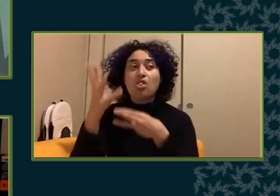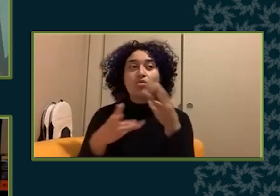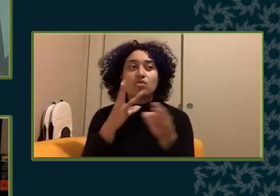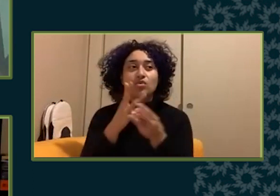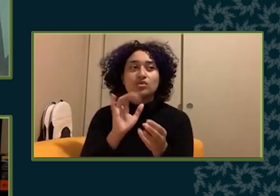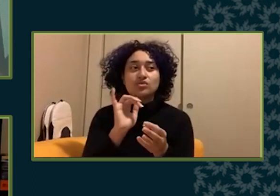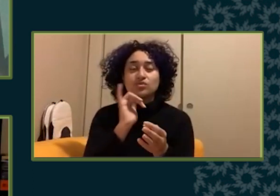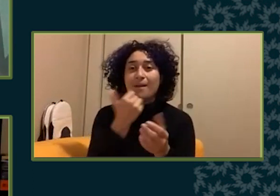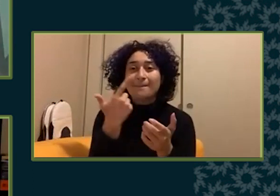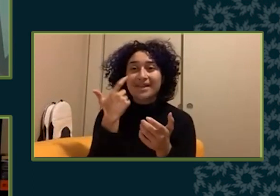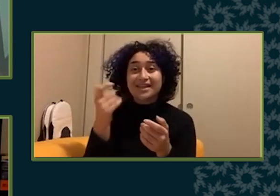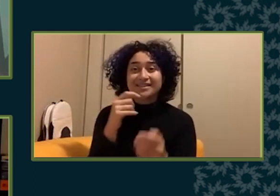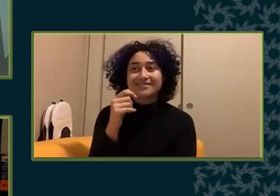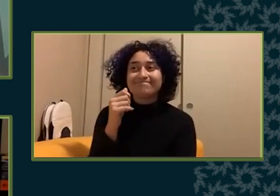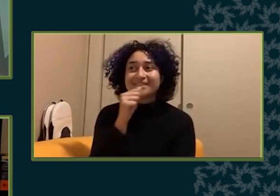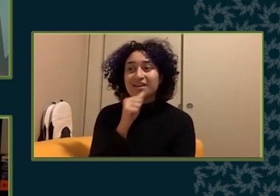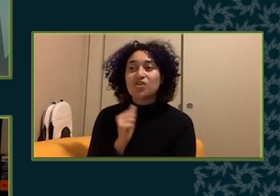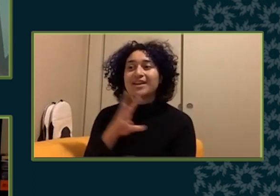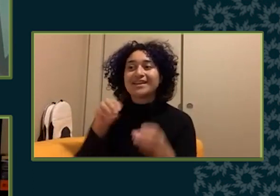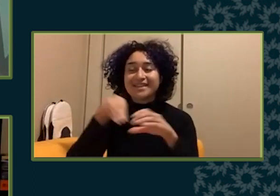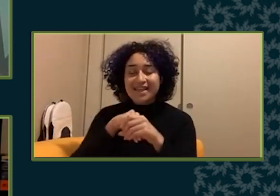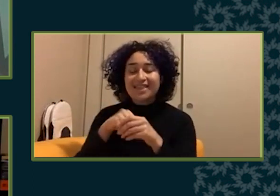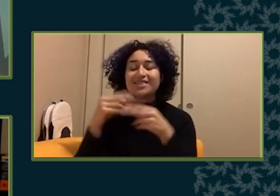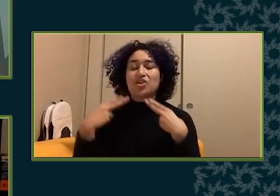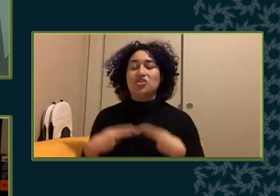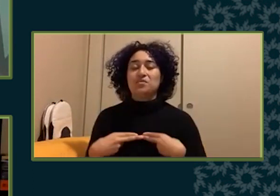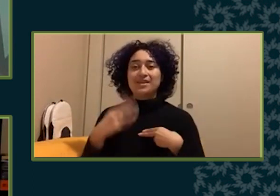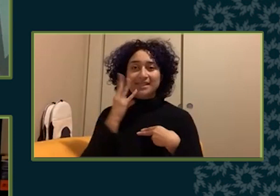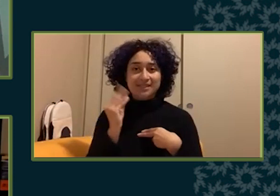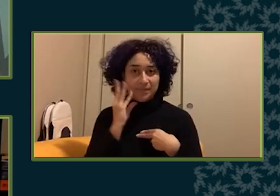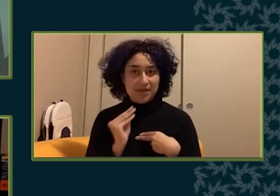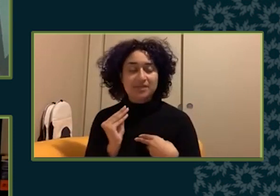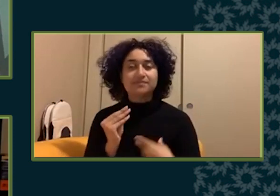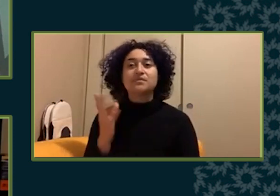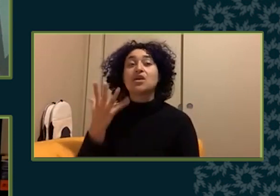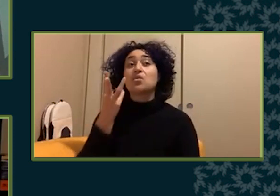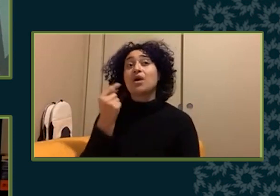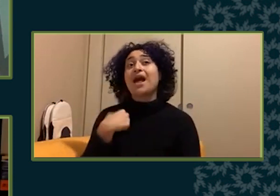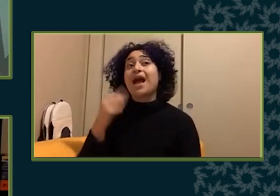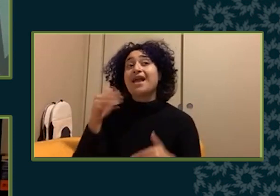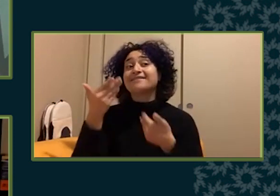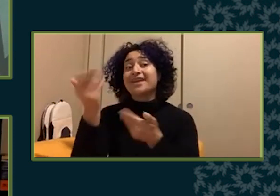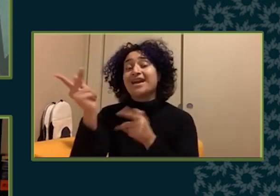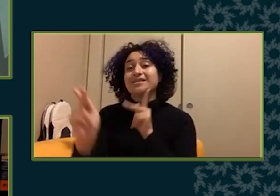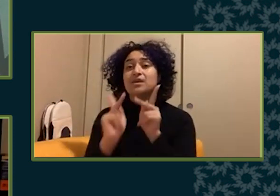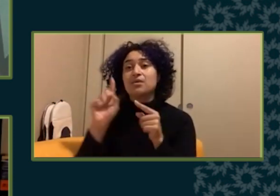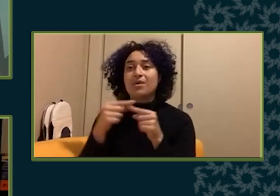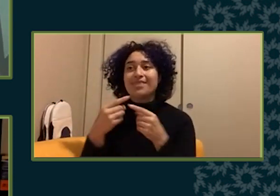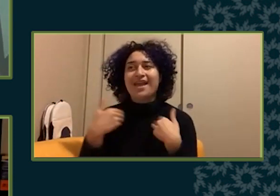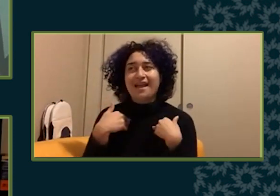whole human experience, right? And what I often advise people when they have that sense of